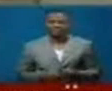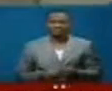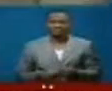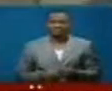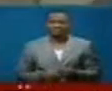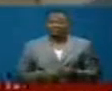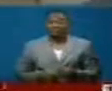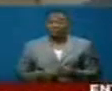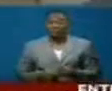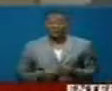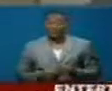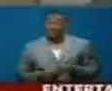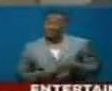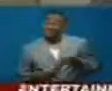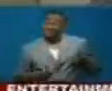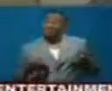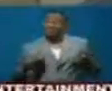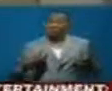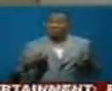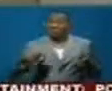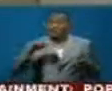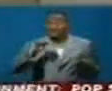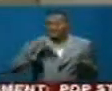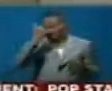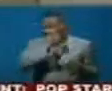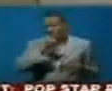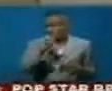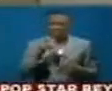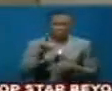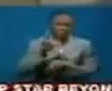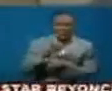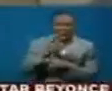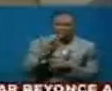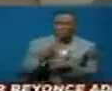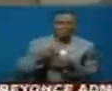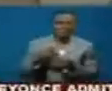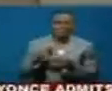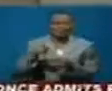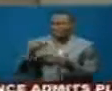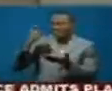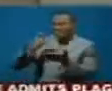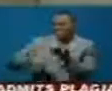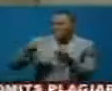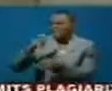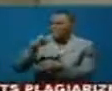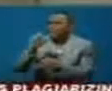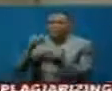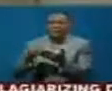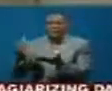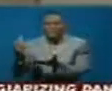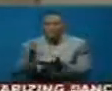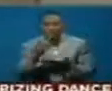leaders are using public resources, you know, so-called taxpayers' money, and there's got to